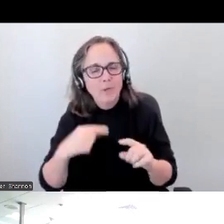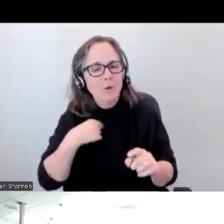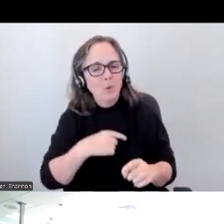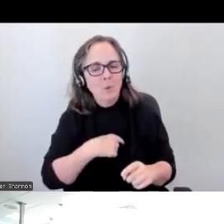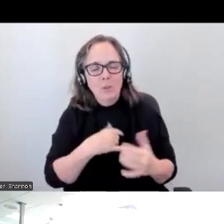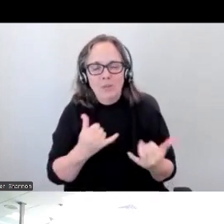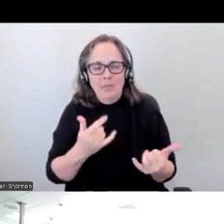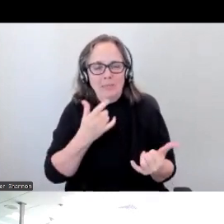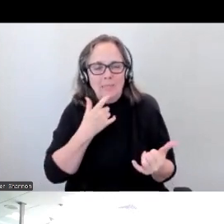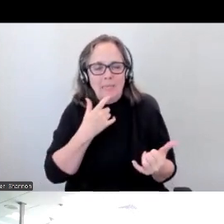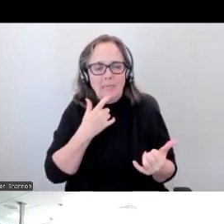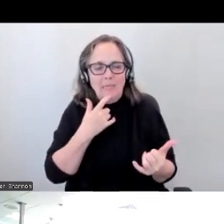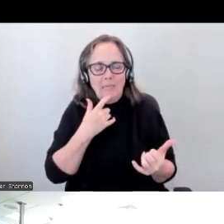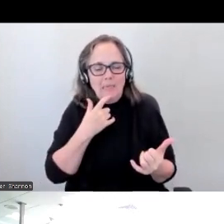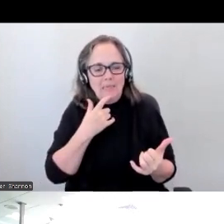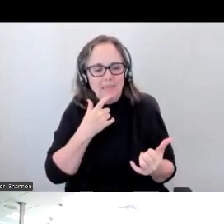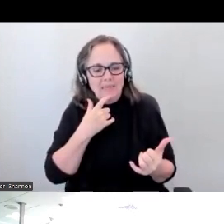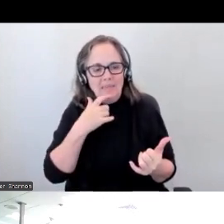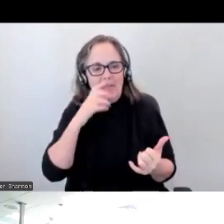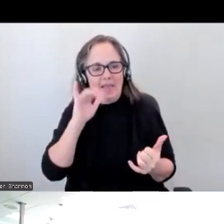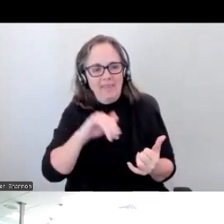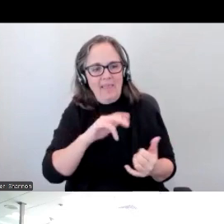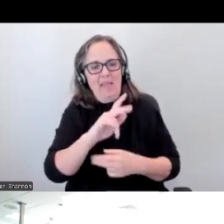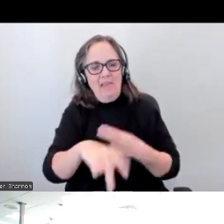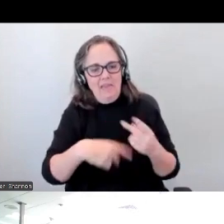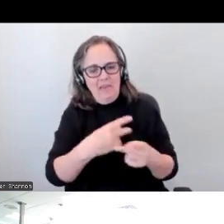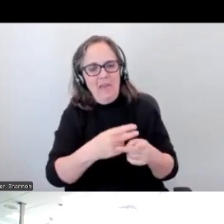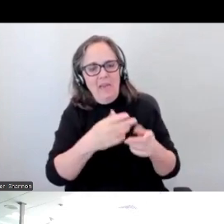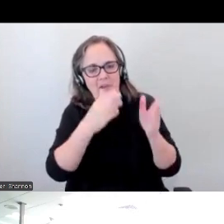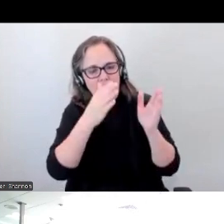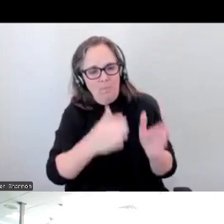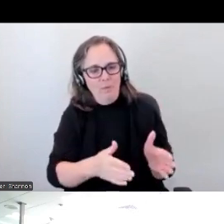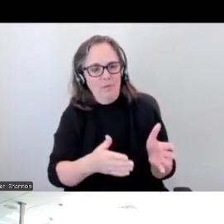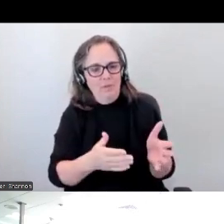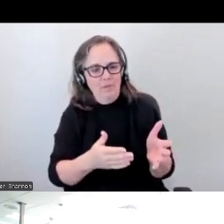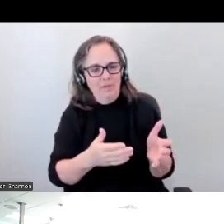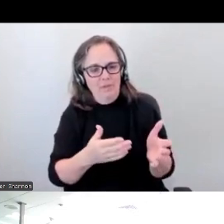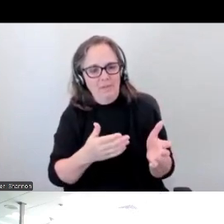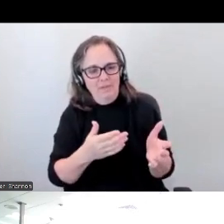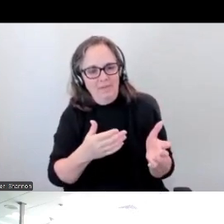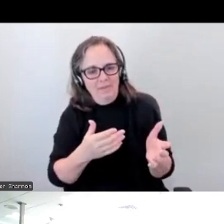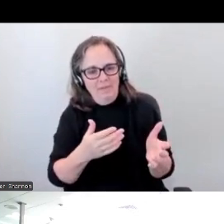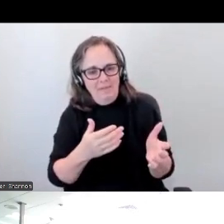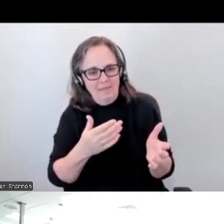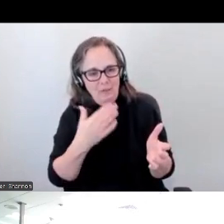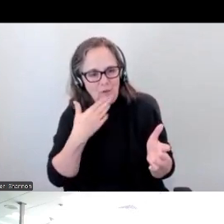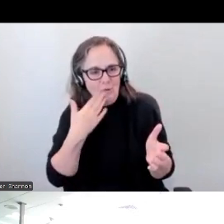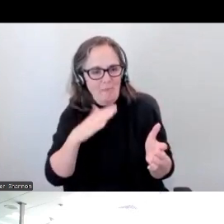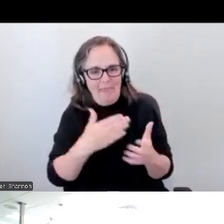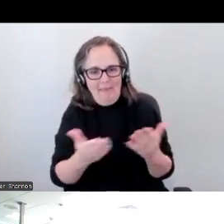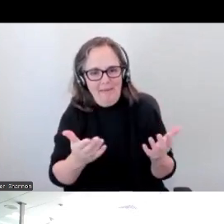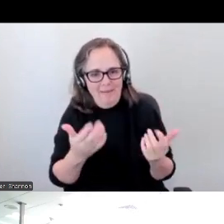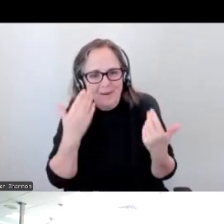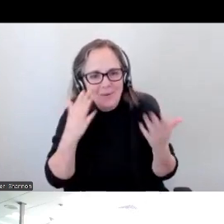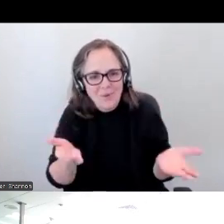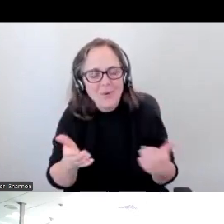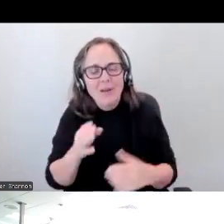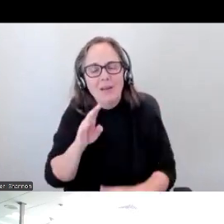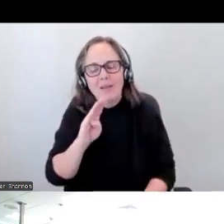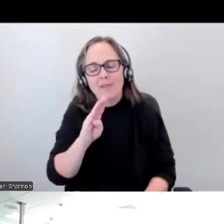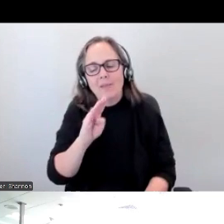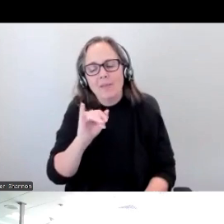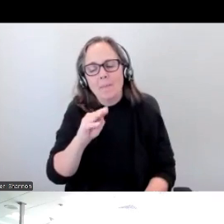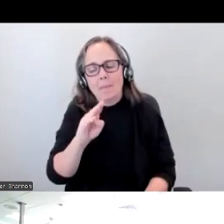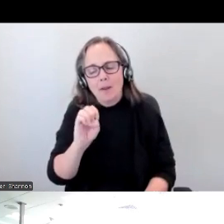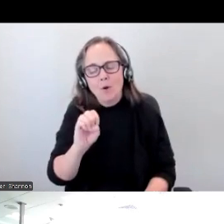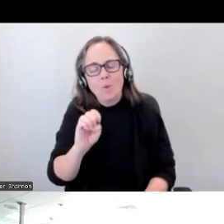point to say a certain profile is a good or a bad thing. I don't think we're quite there yet. I think the biome is